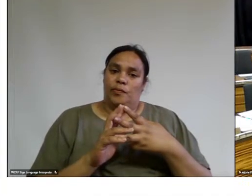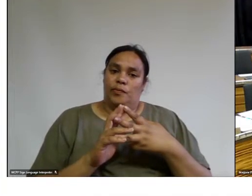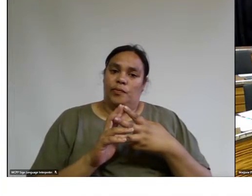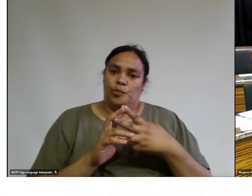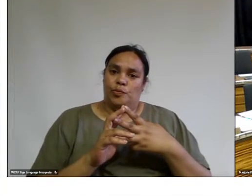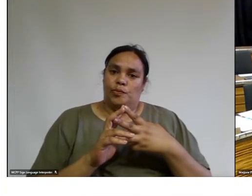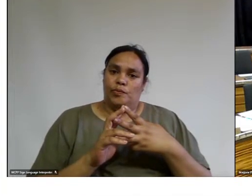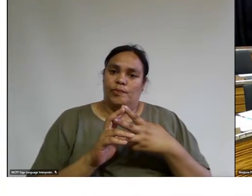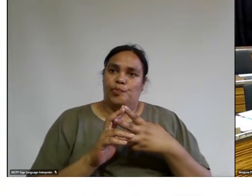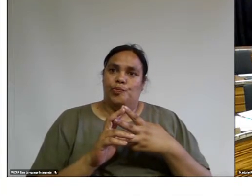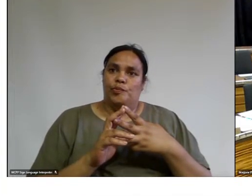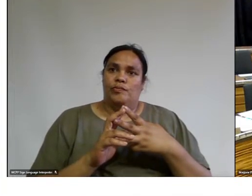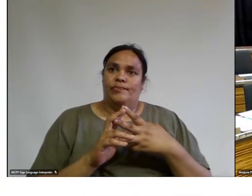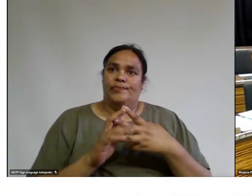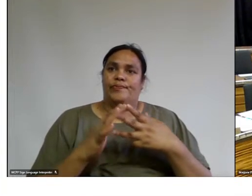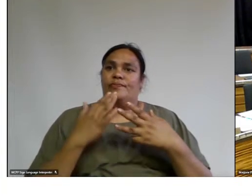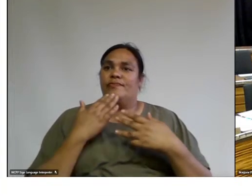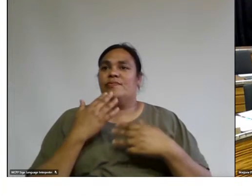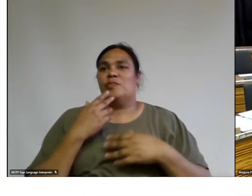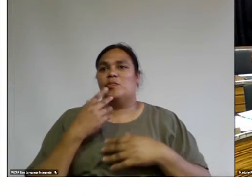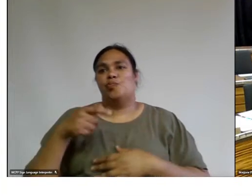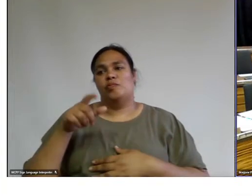Thank you, Chair.